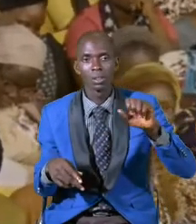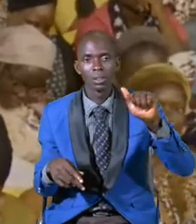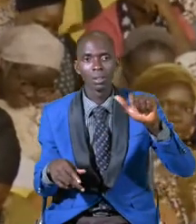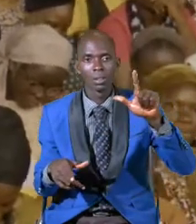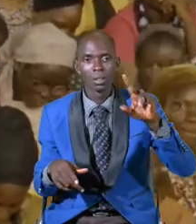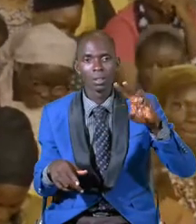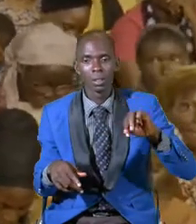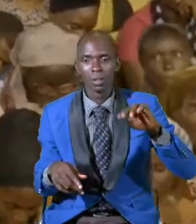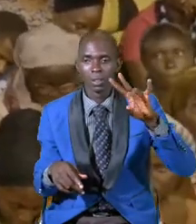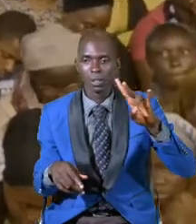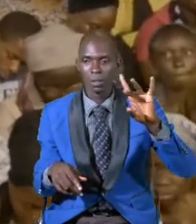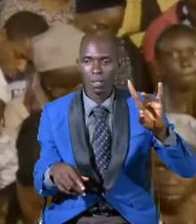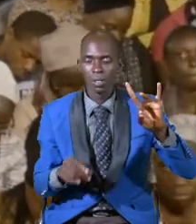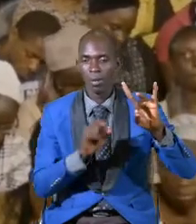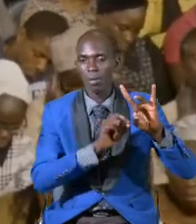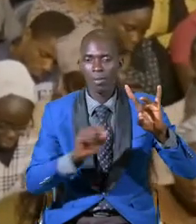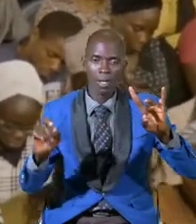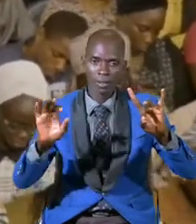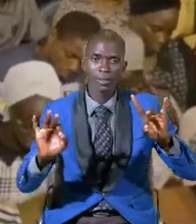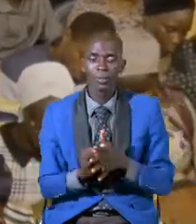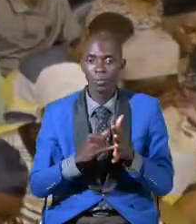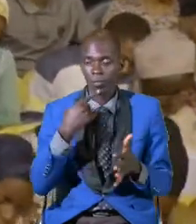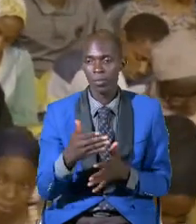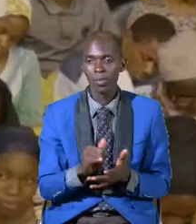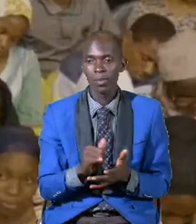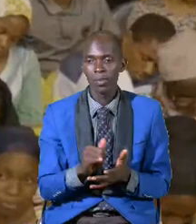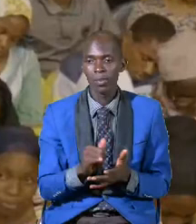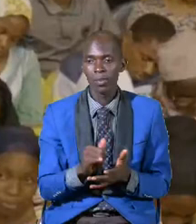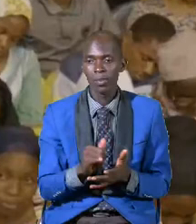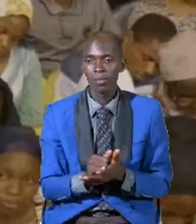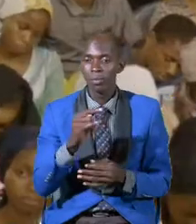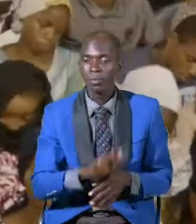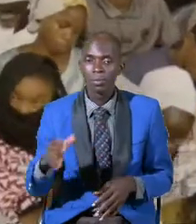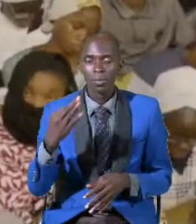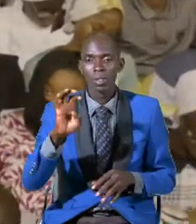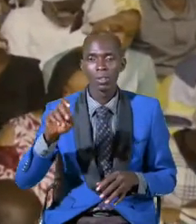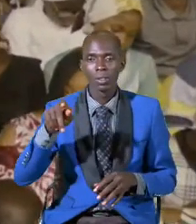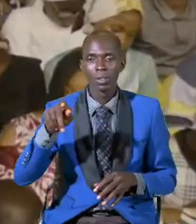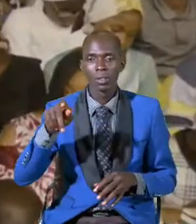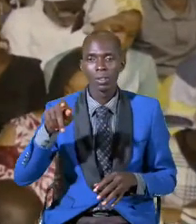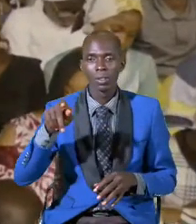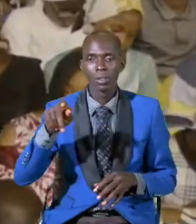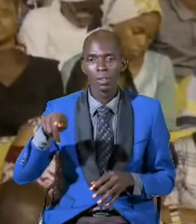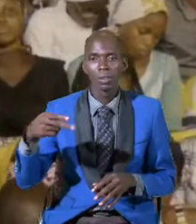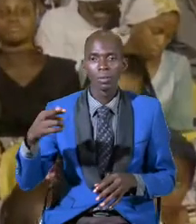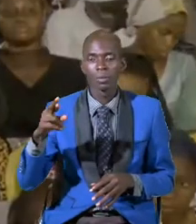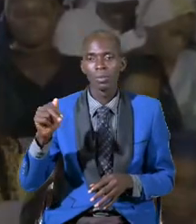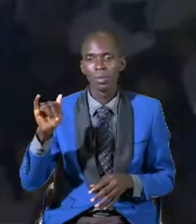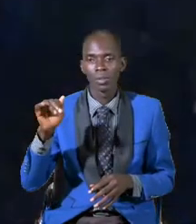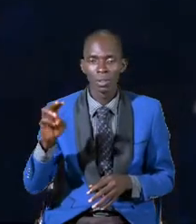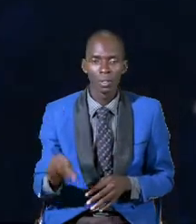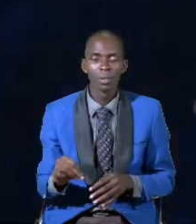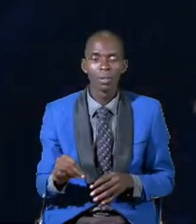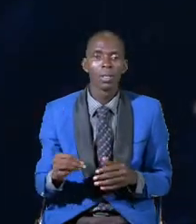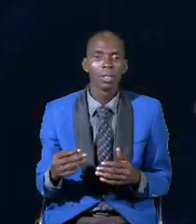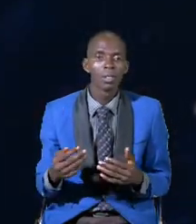78, we're reading from verse 9. Look at this. The children of Ephraim being armed,